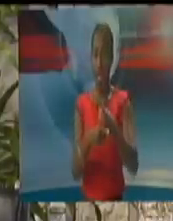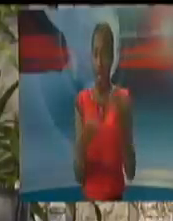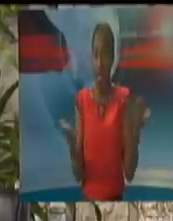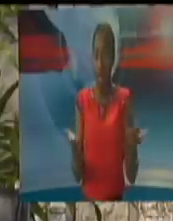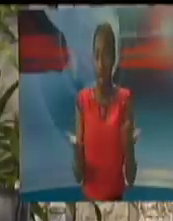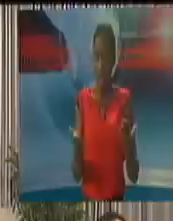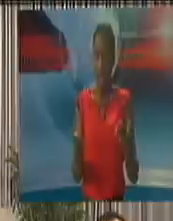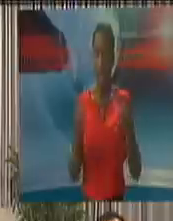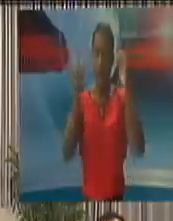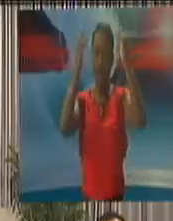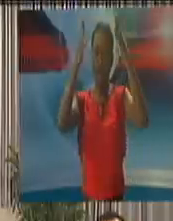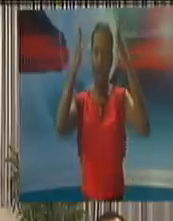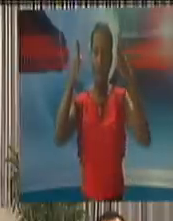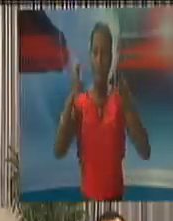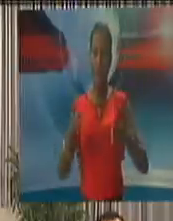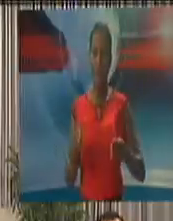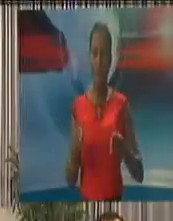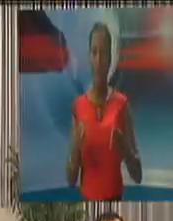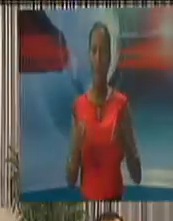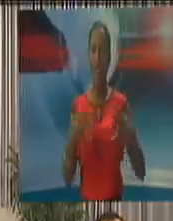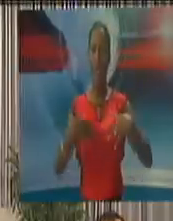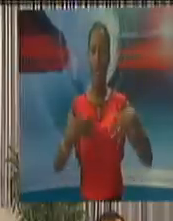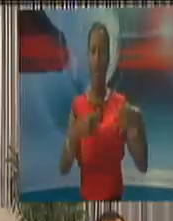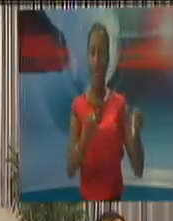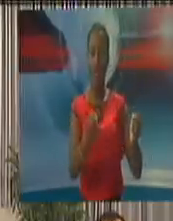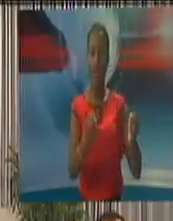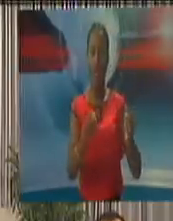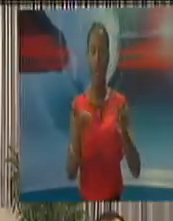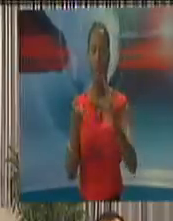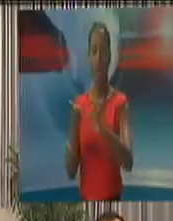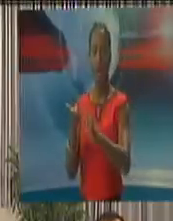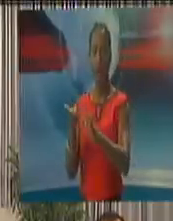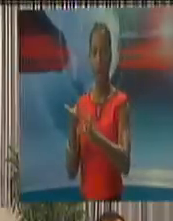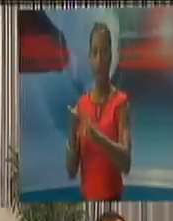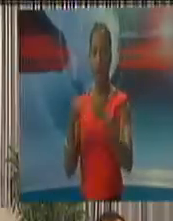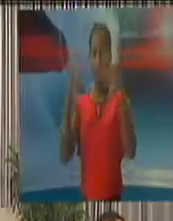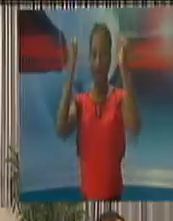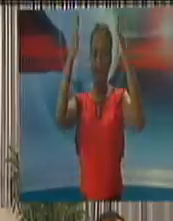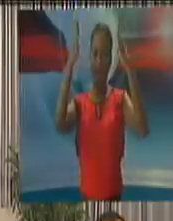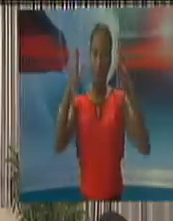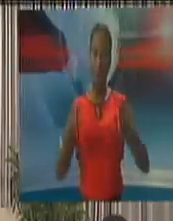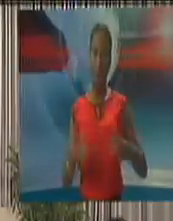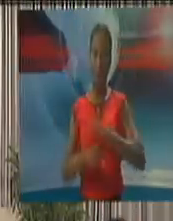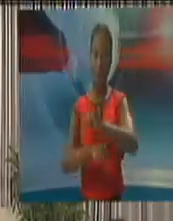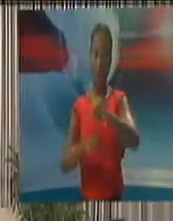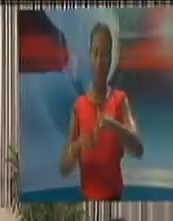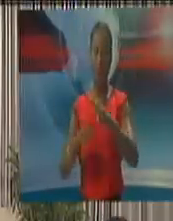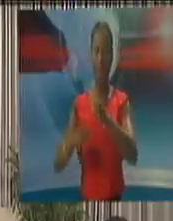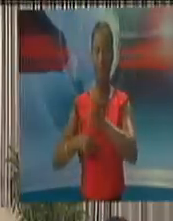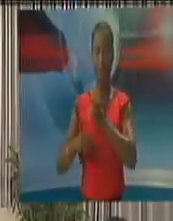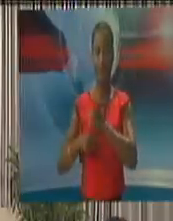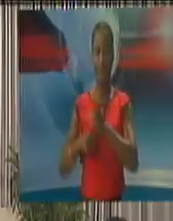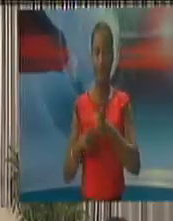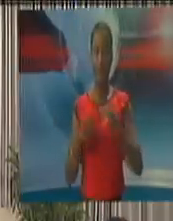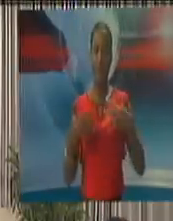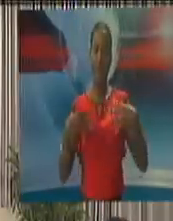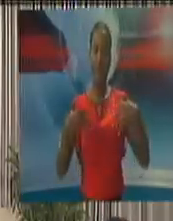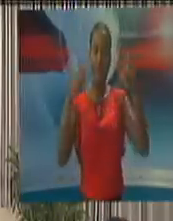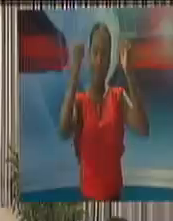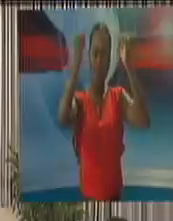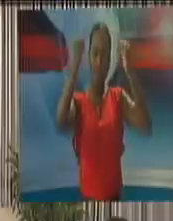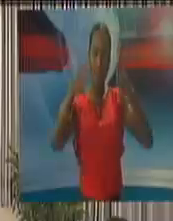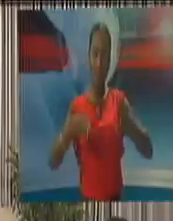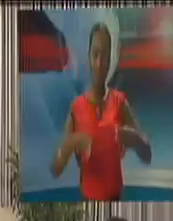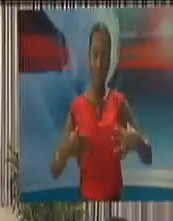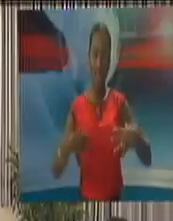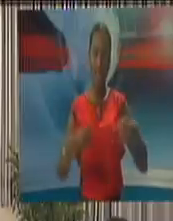Honourable Terrence Deyalsingh, and the Minister of National Security, the Honourable Stuart Young. The Minister of Health, the Honourable Terrence